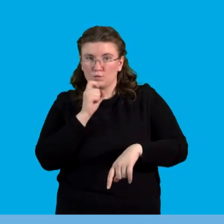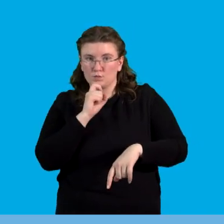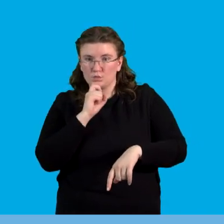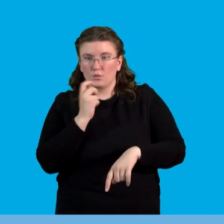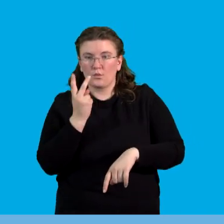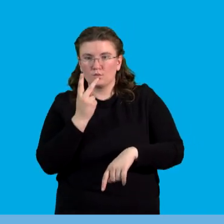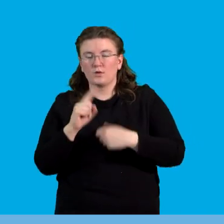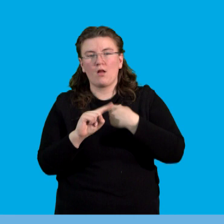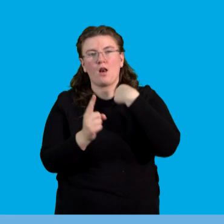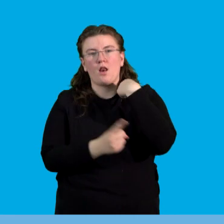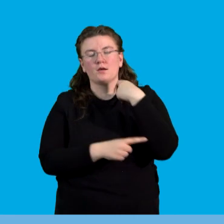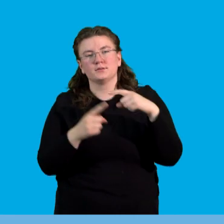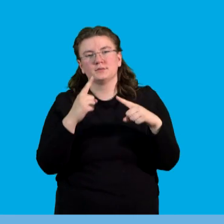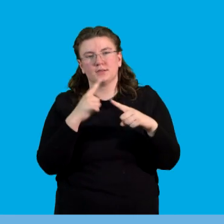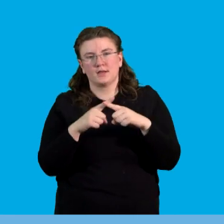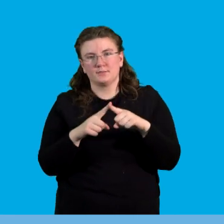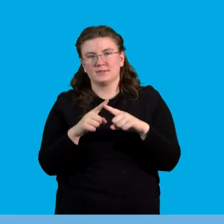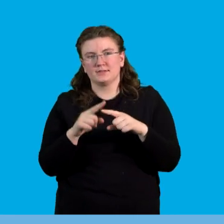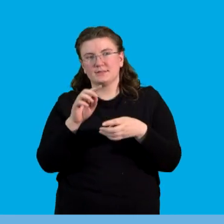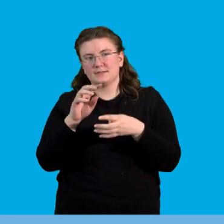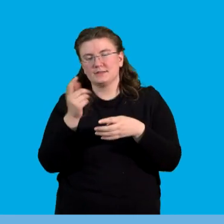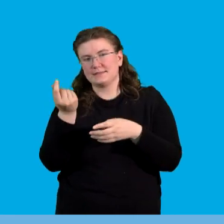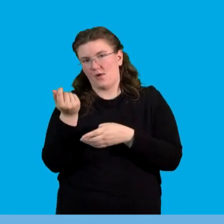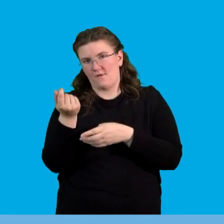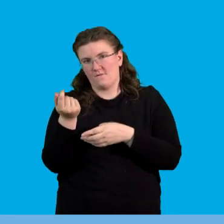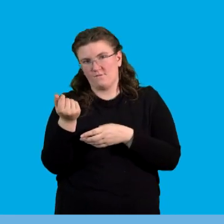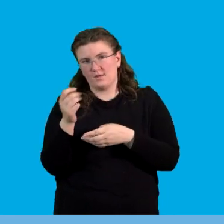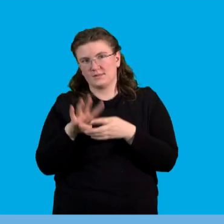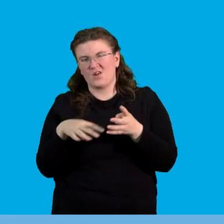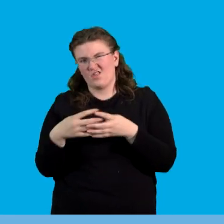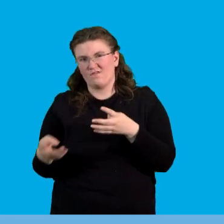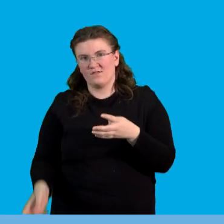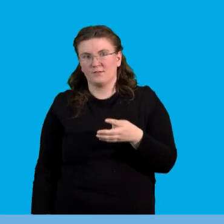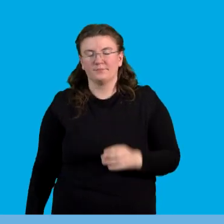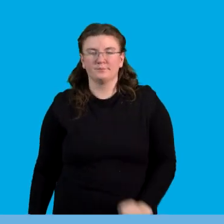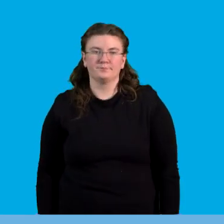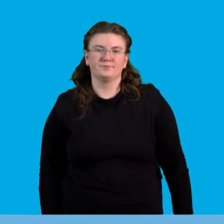use, and therefore lastly multiplied by the tariff.